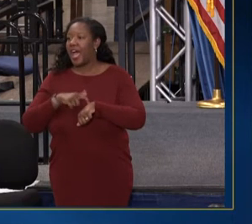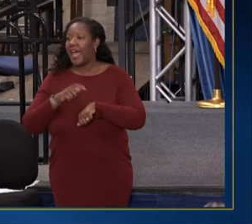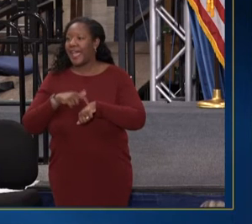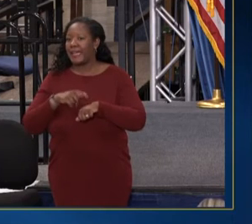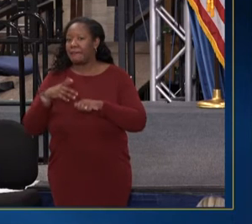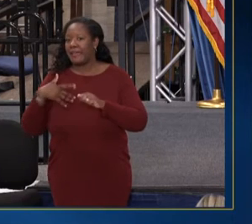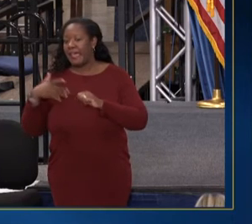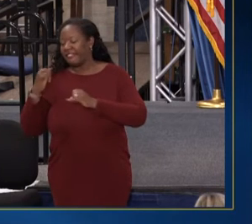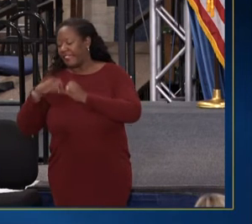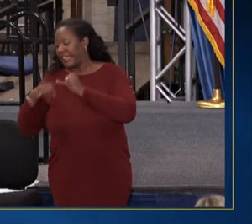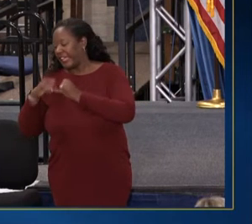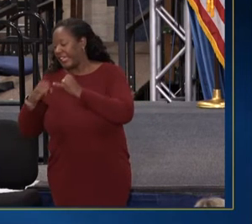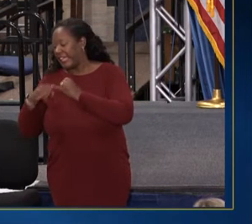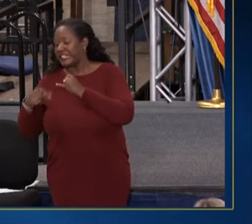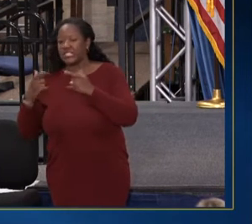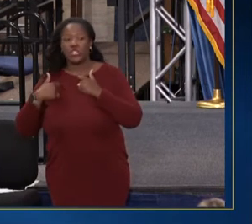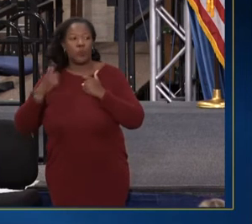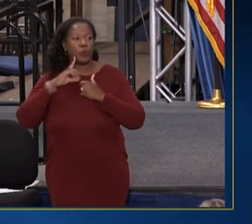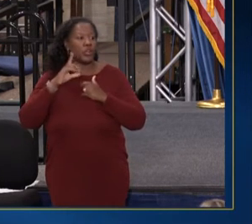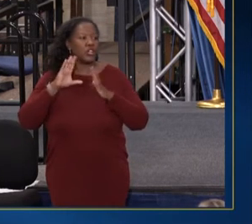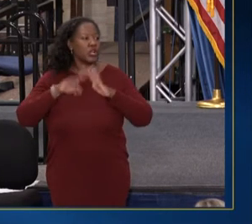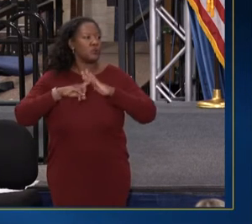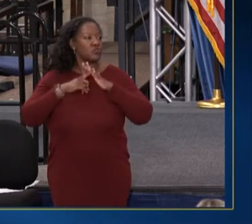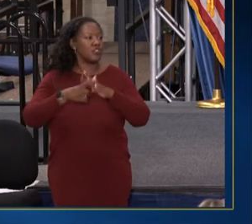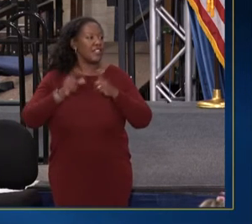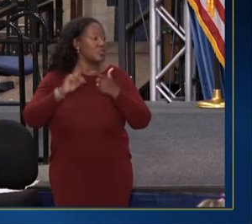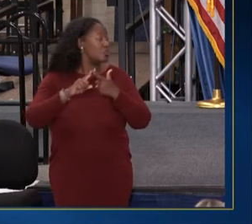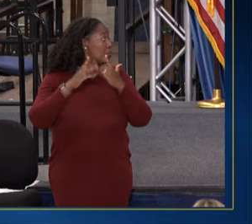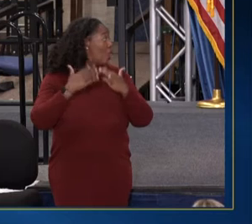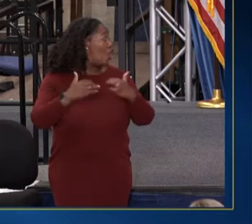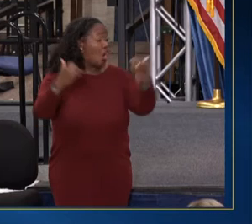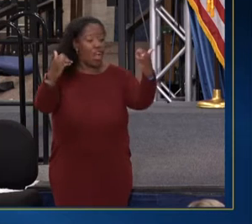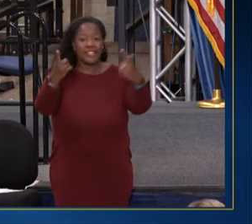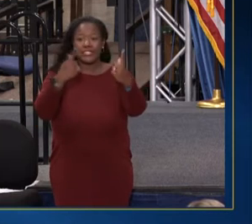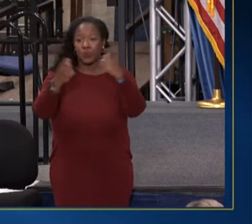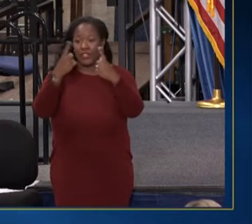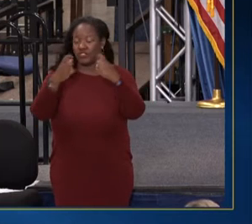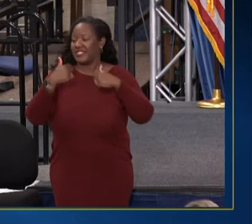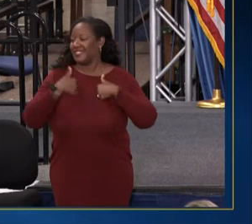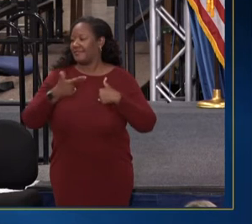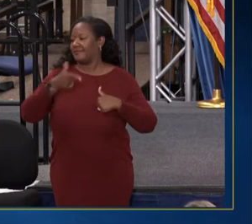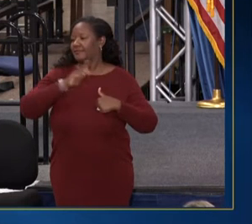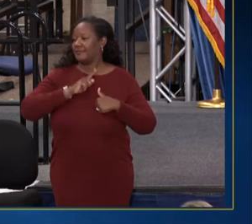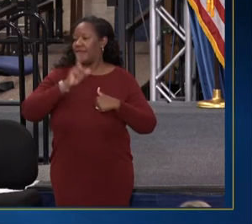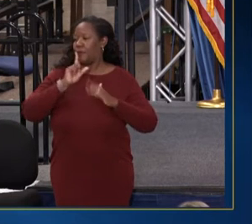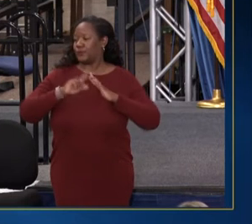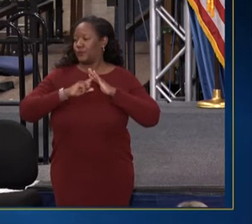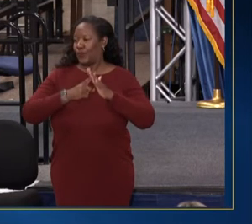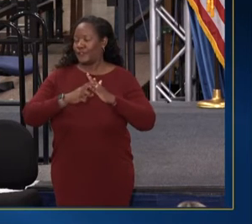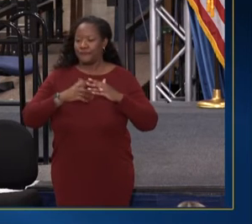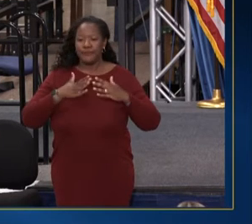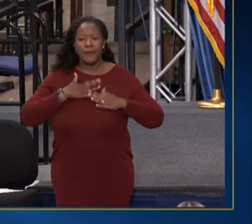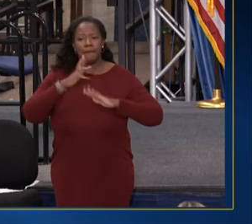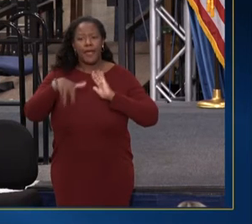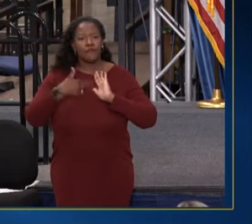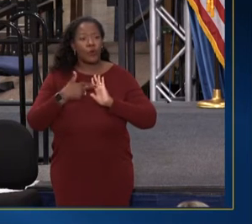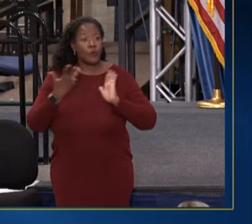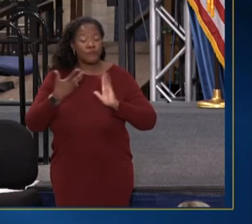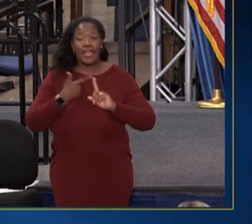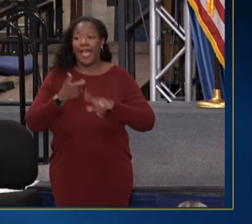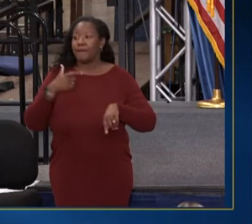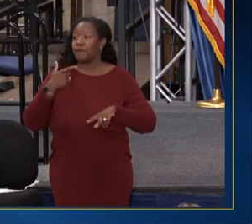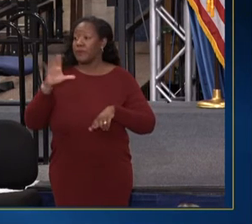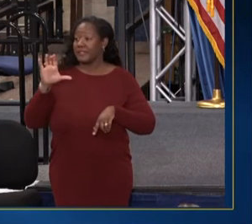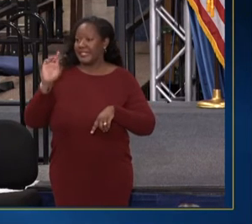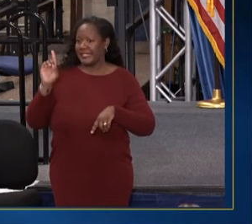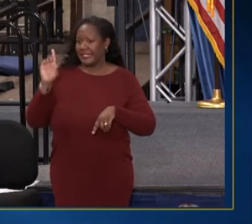time. So we're going to go straight to audience questions. So I will start. So my role, I actually come from CDC. So